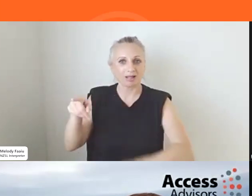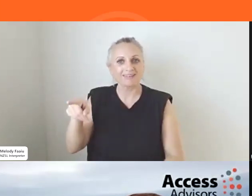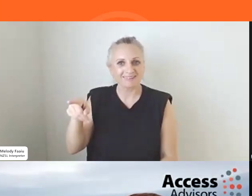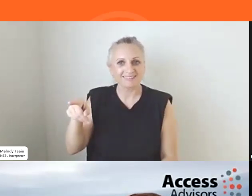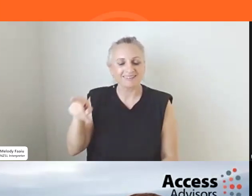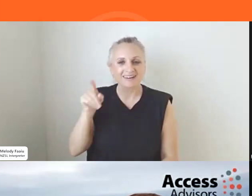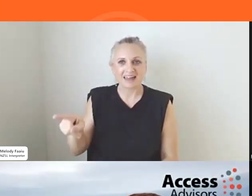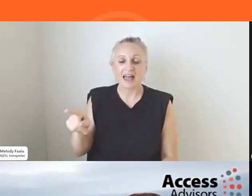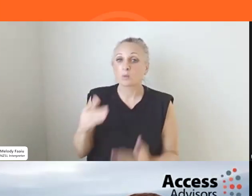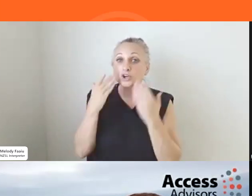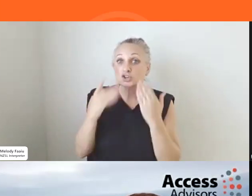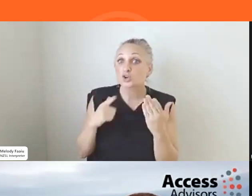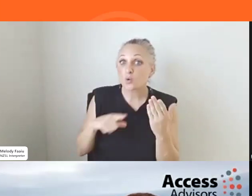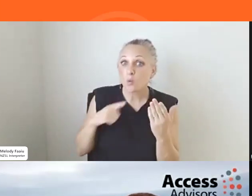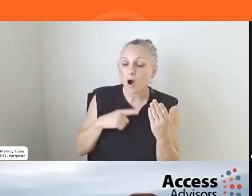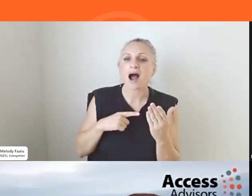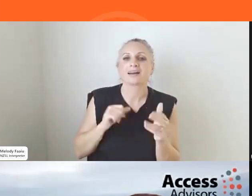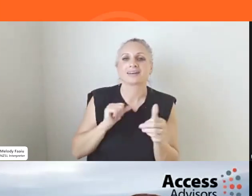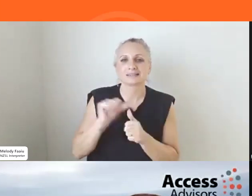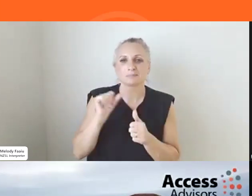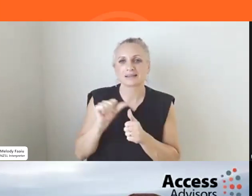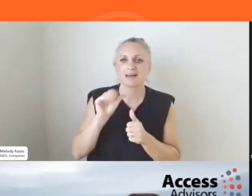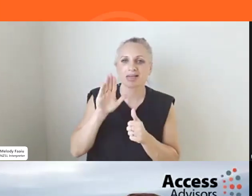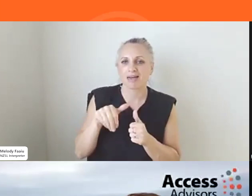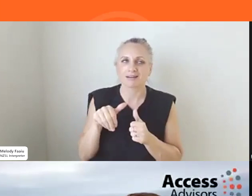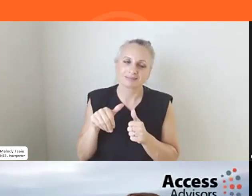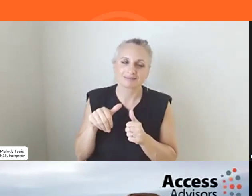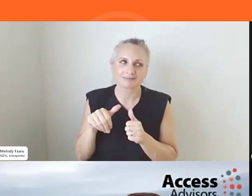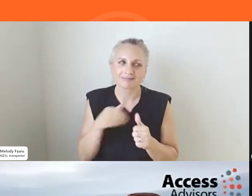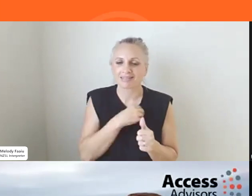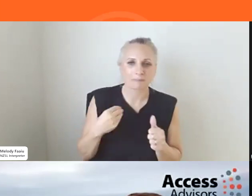medical model and how to apply that in a number of different situations. So,